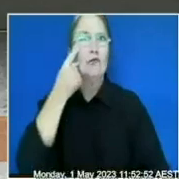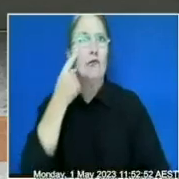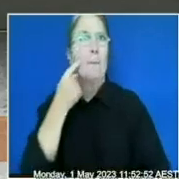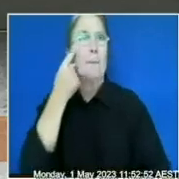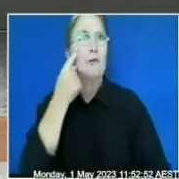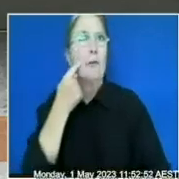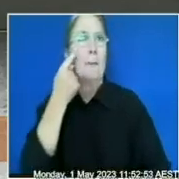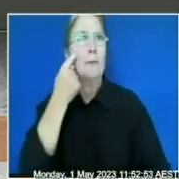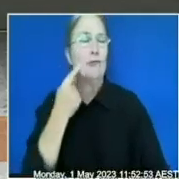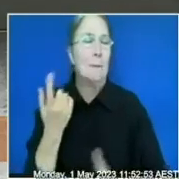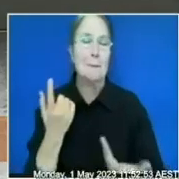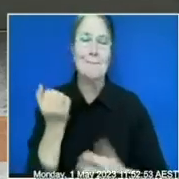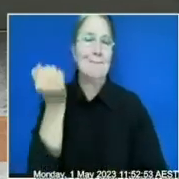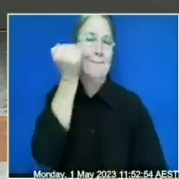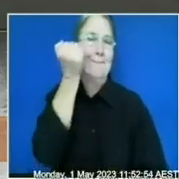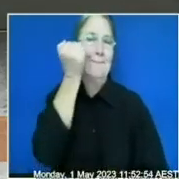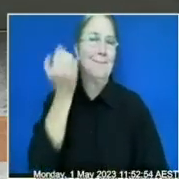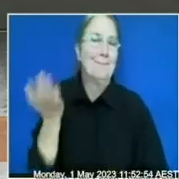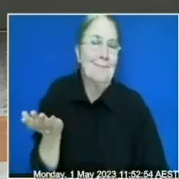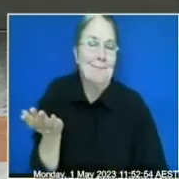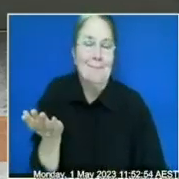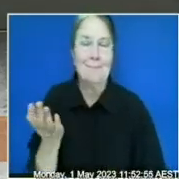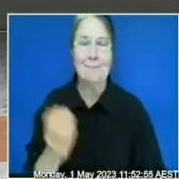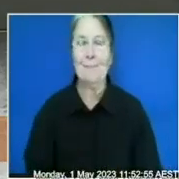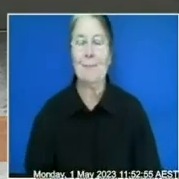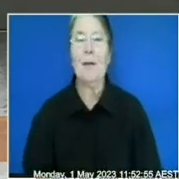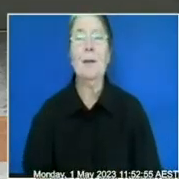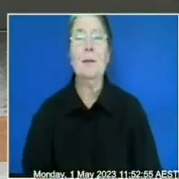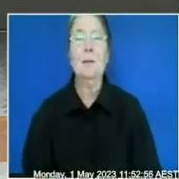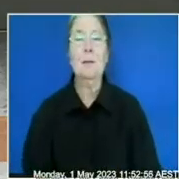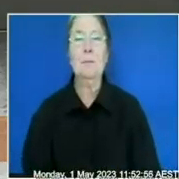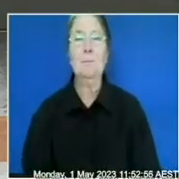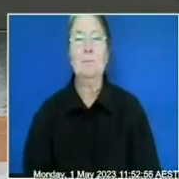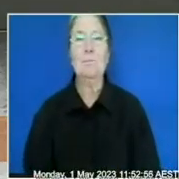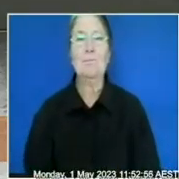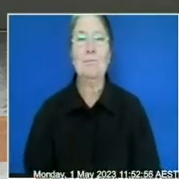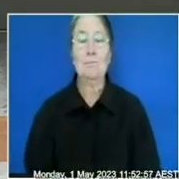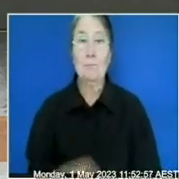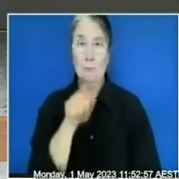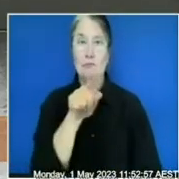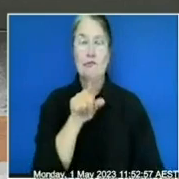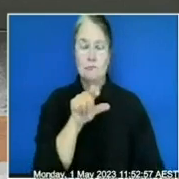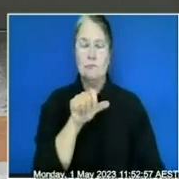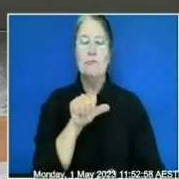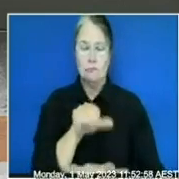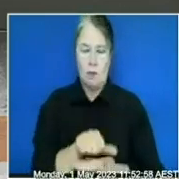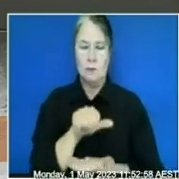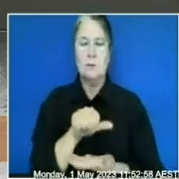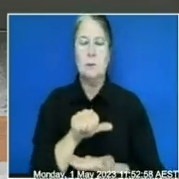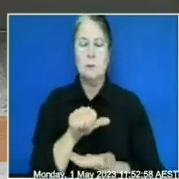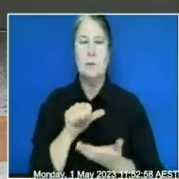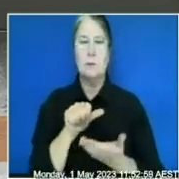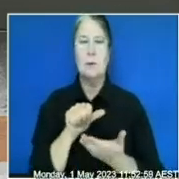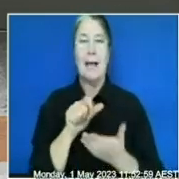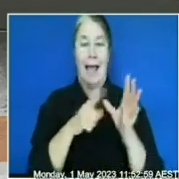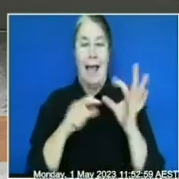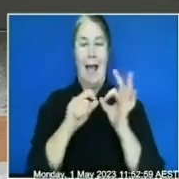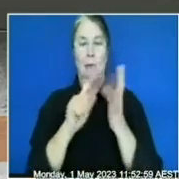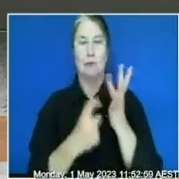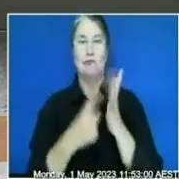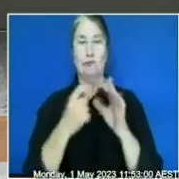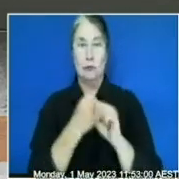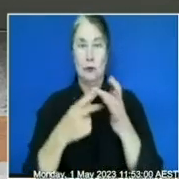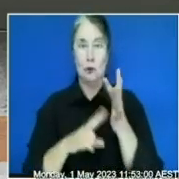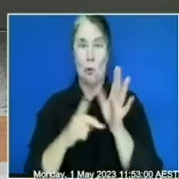Aboriginal-led service response in each of the sites. Yeah, so we had, as I said, there was two partners at each of the